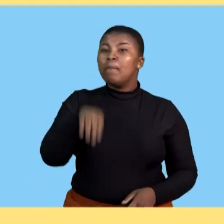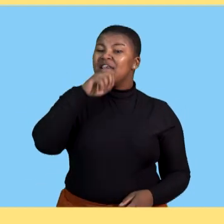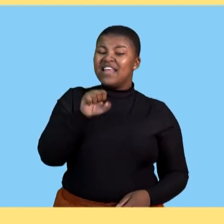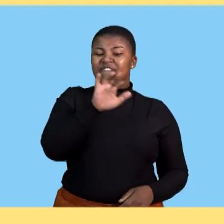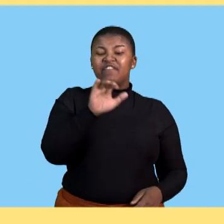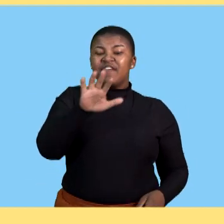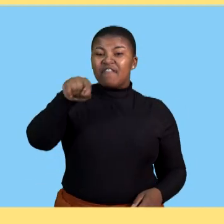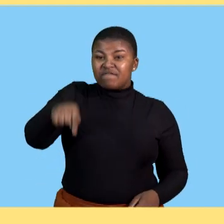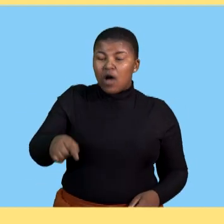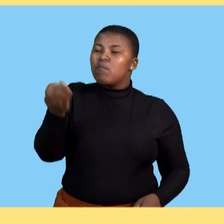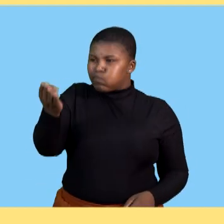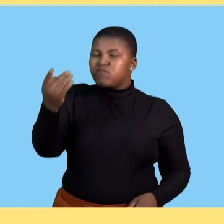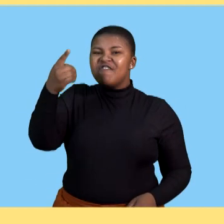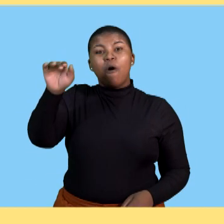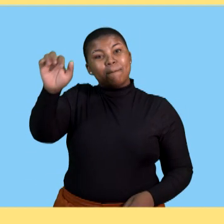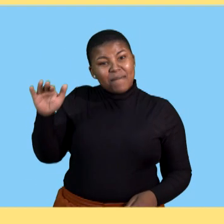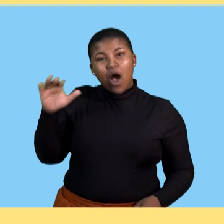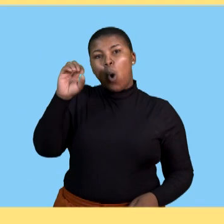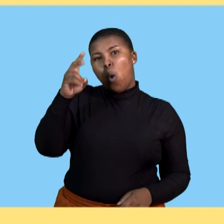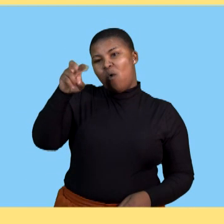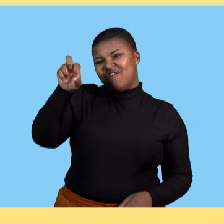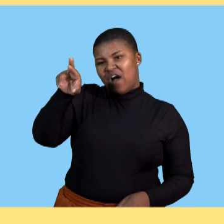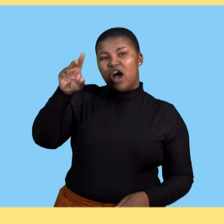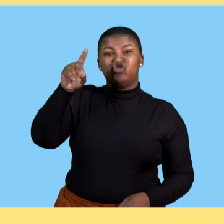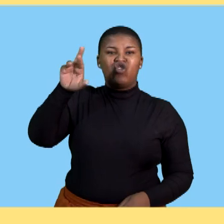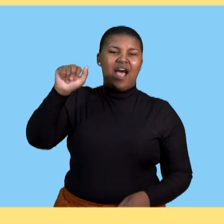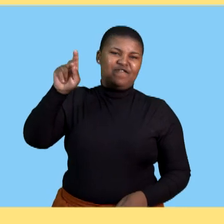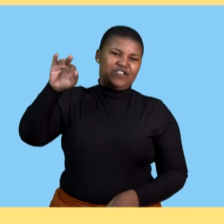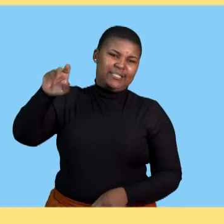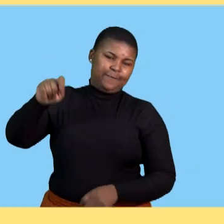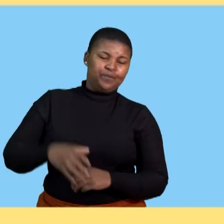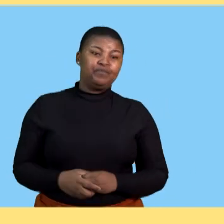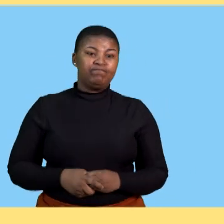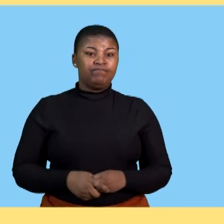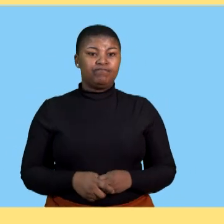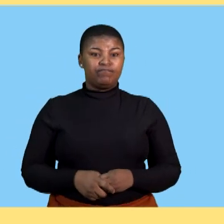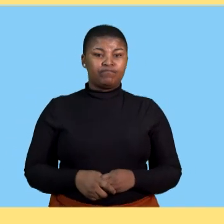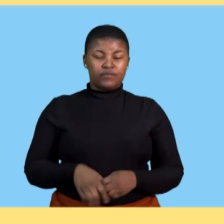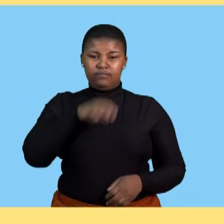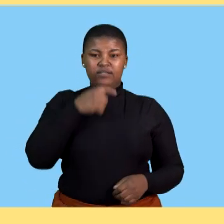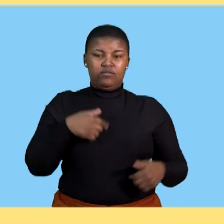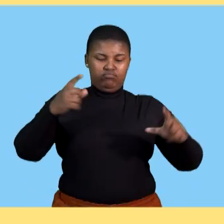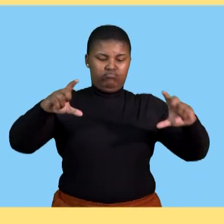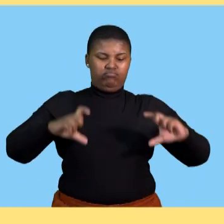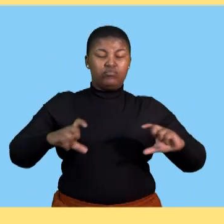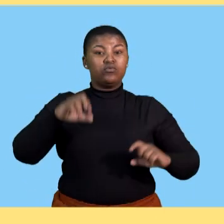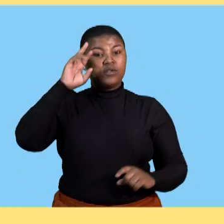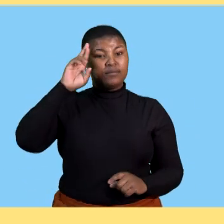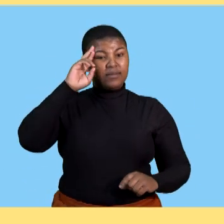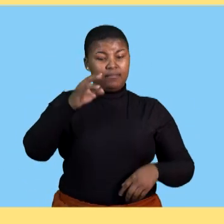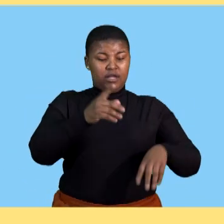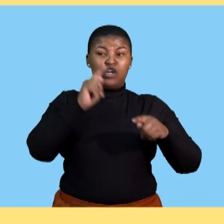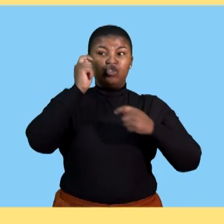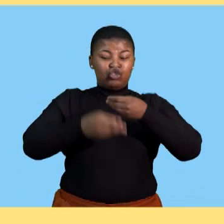bank overdraft. I will therefore come under my current liabilities. Remember, I have my trade and